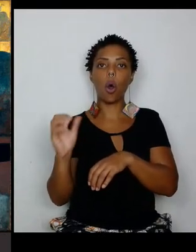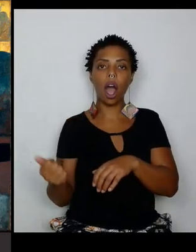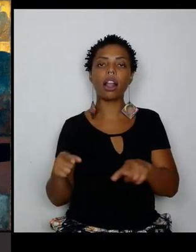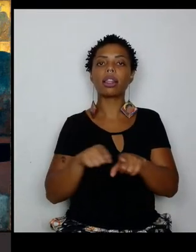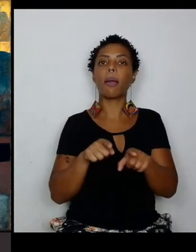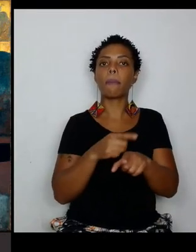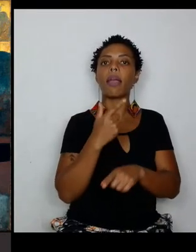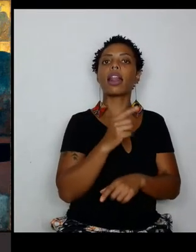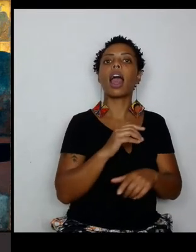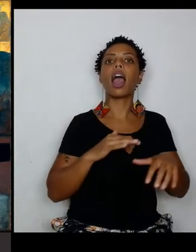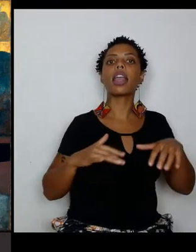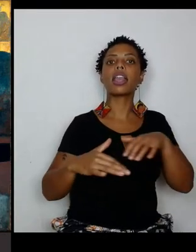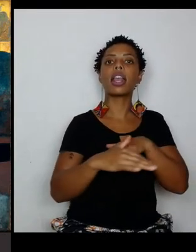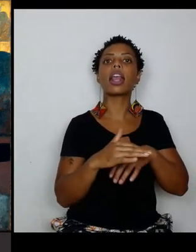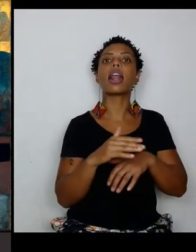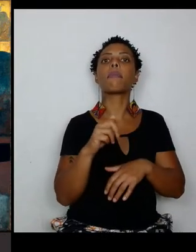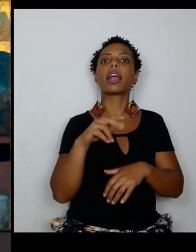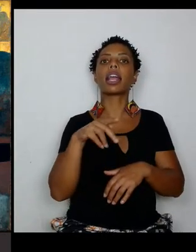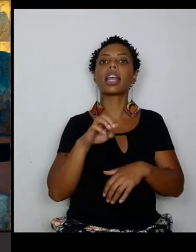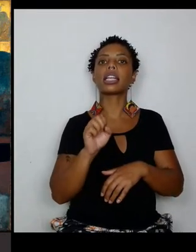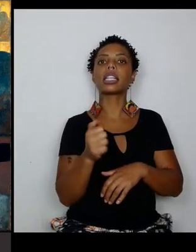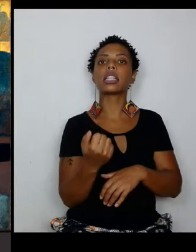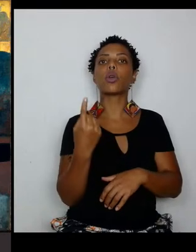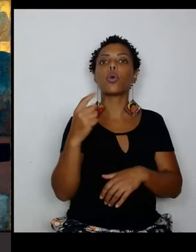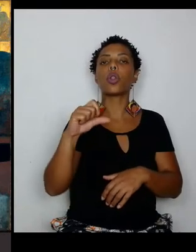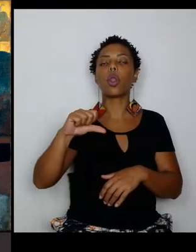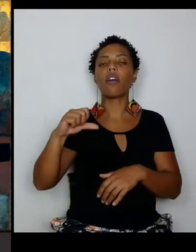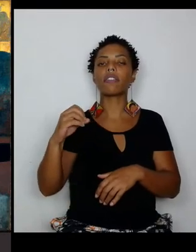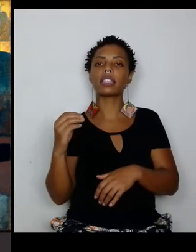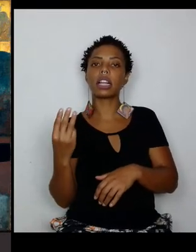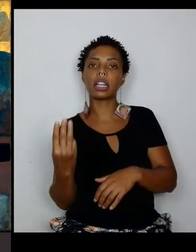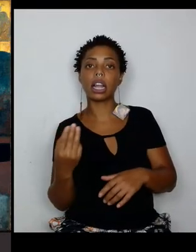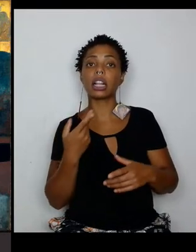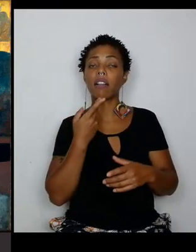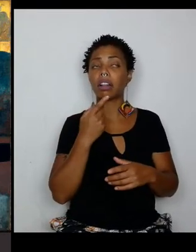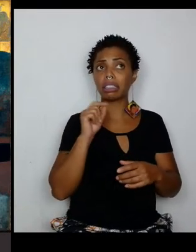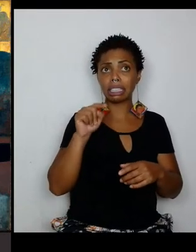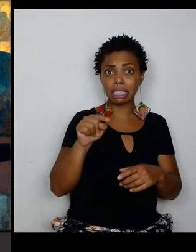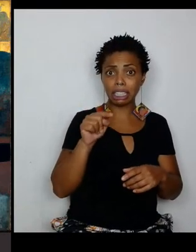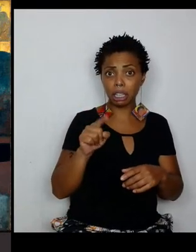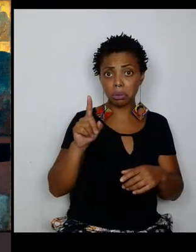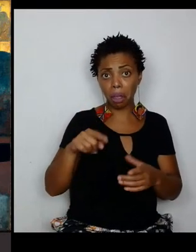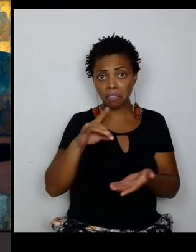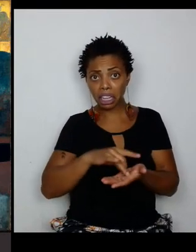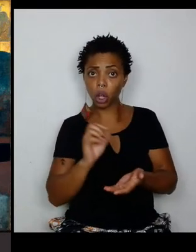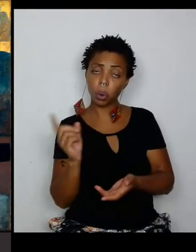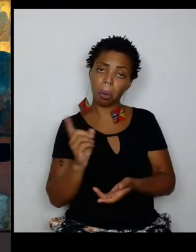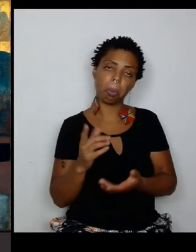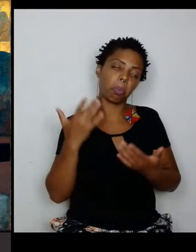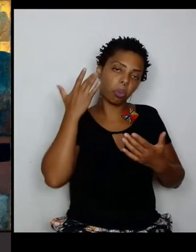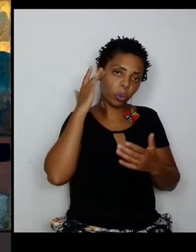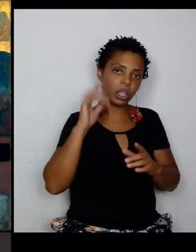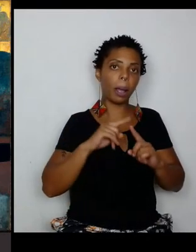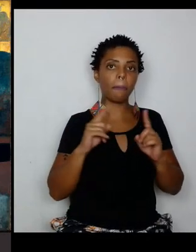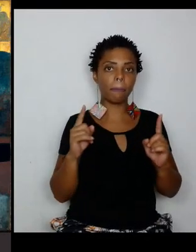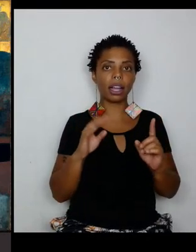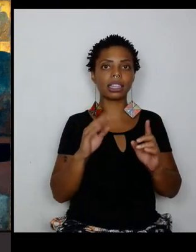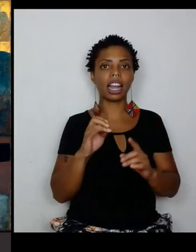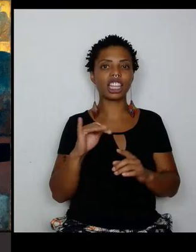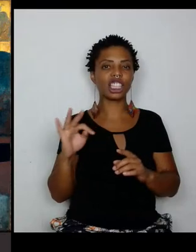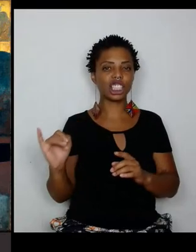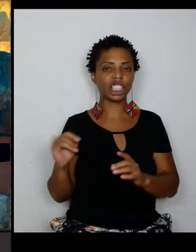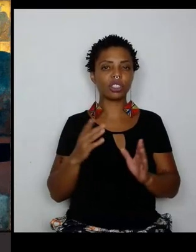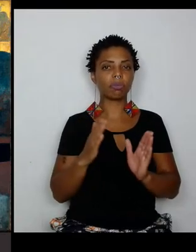a state of primitiveness is debatable leaving aside the ethnocentrism of the term boeing struggled to adopt to